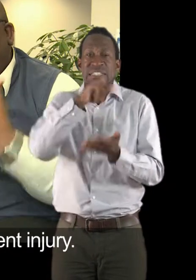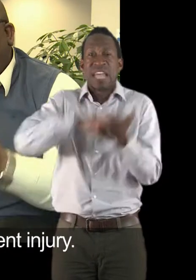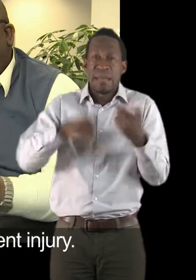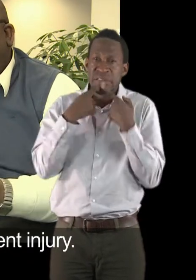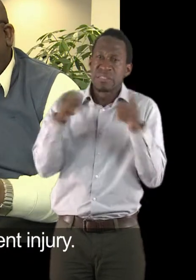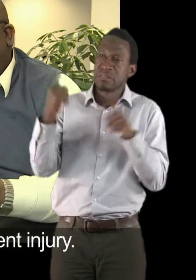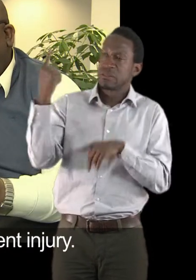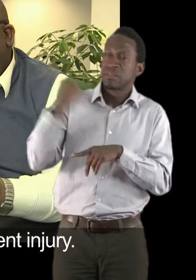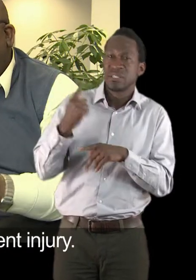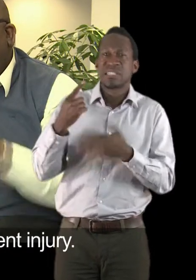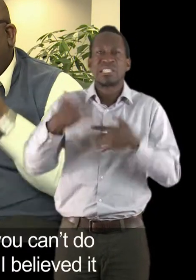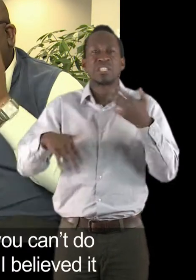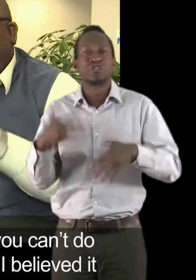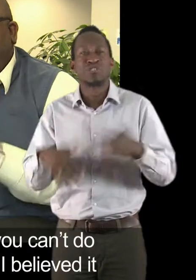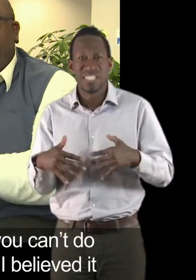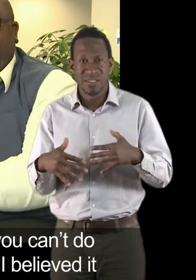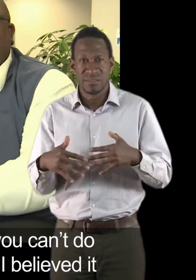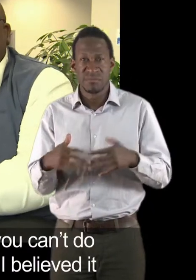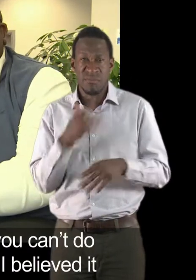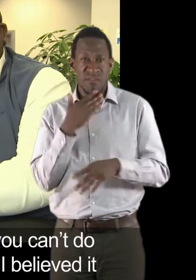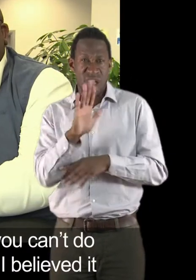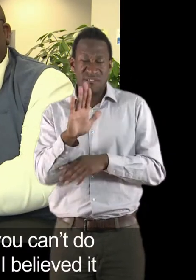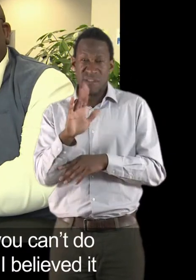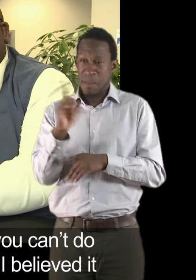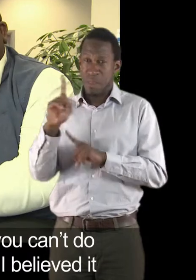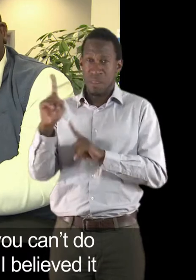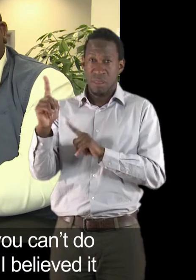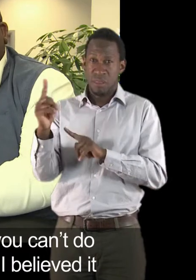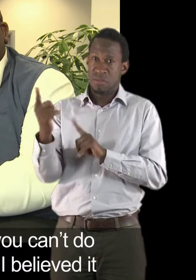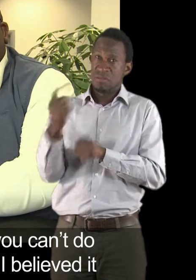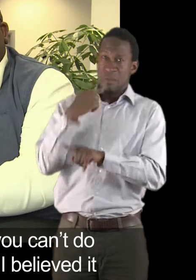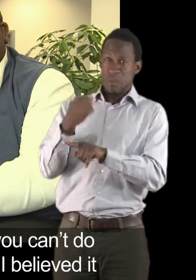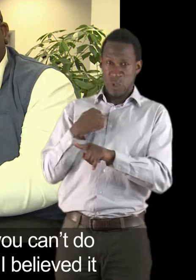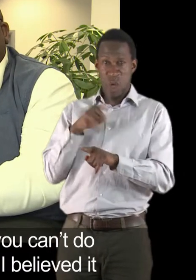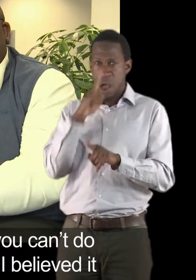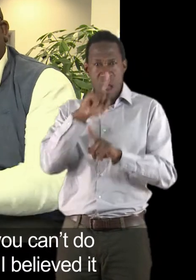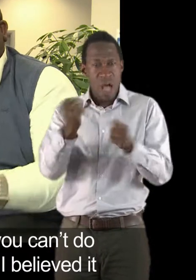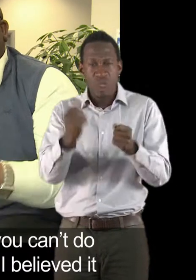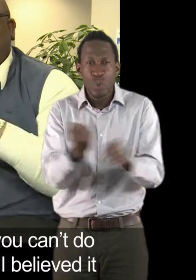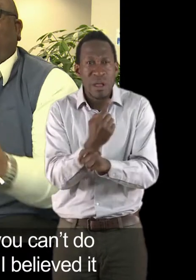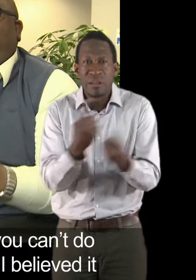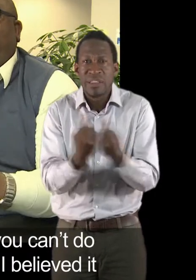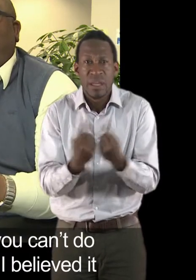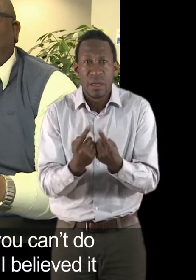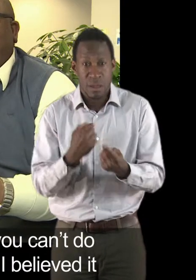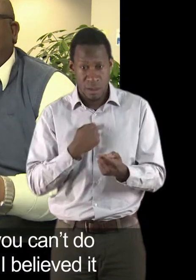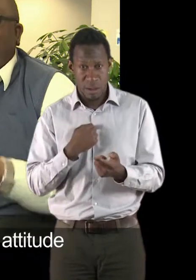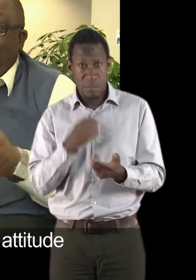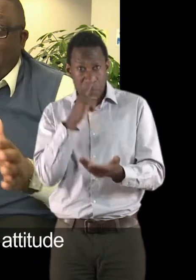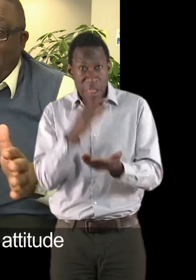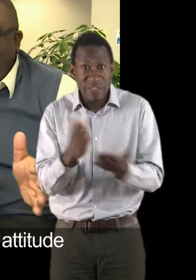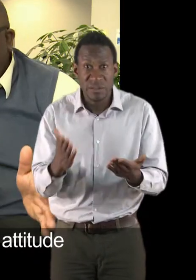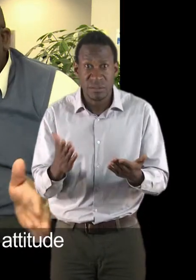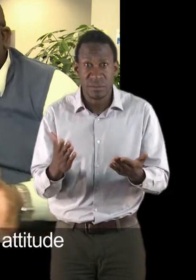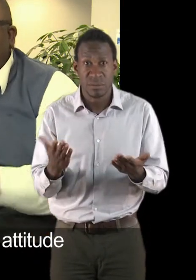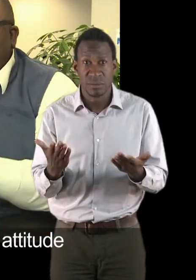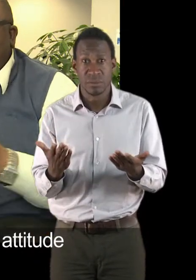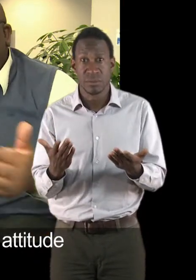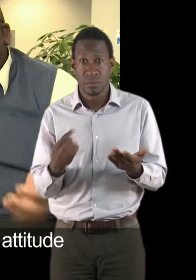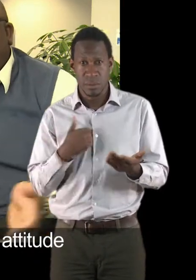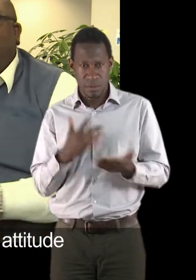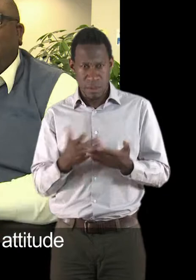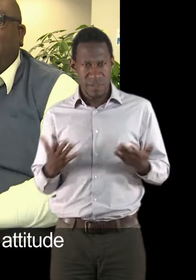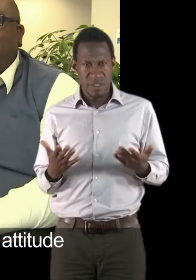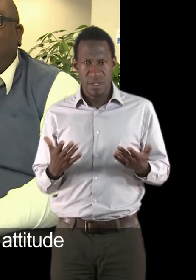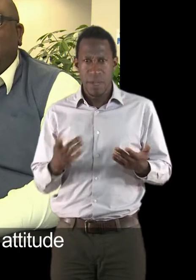repetitive statement injury. Enough people tell you that you can't do something, you believe it, and I believed it, and my